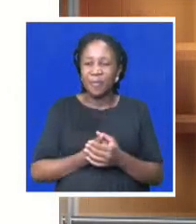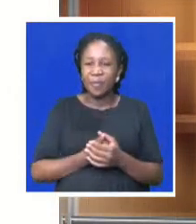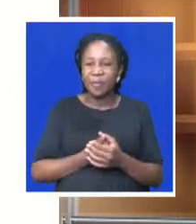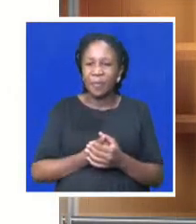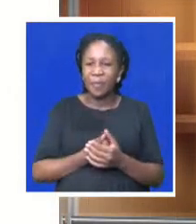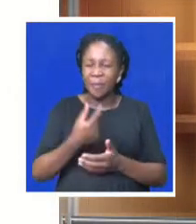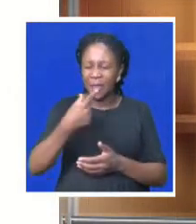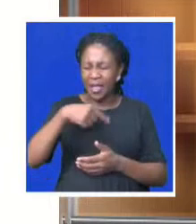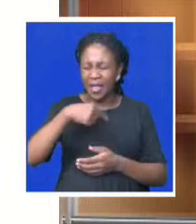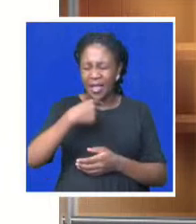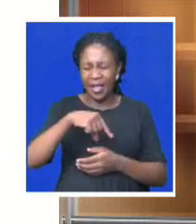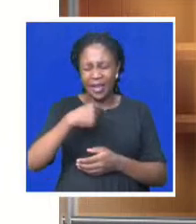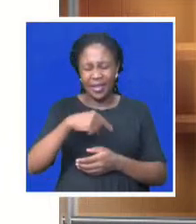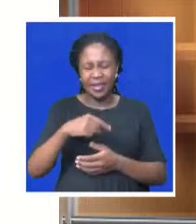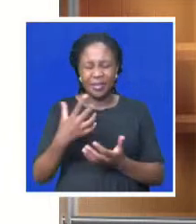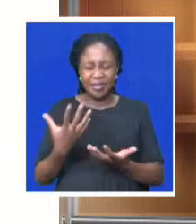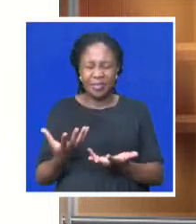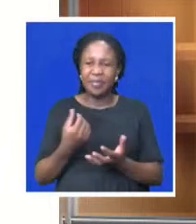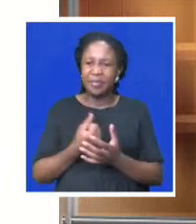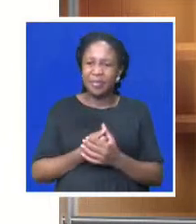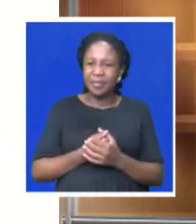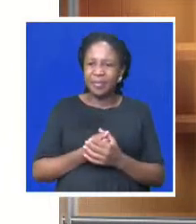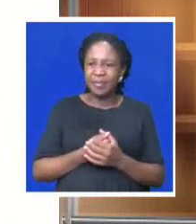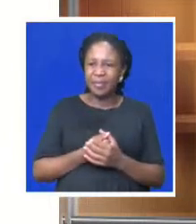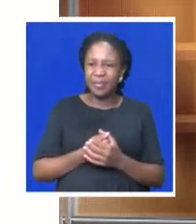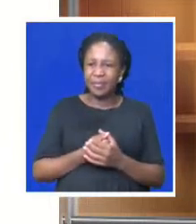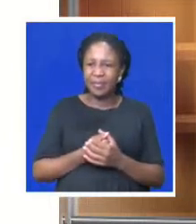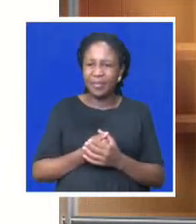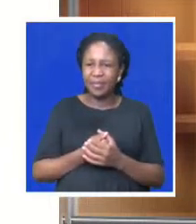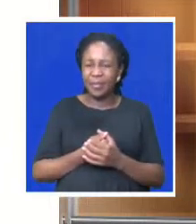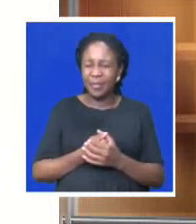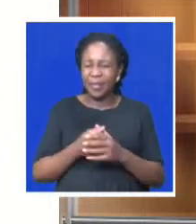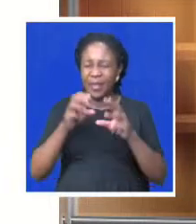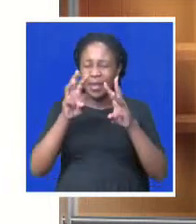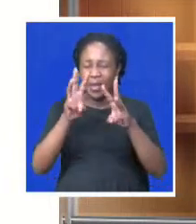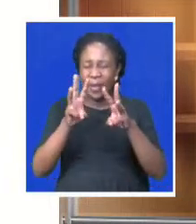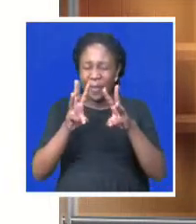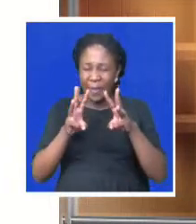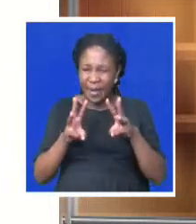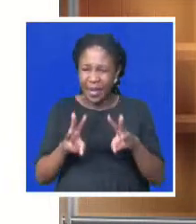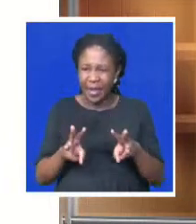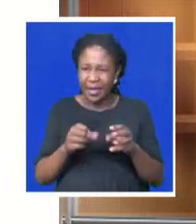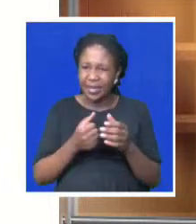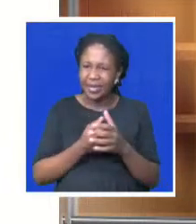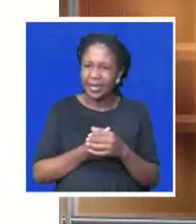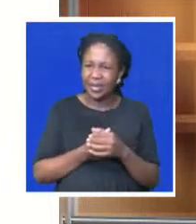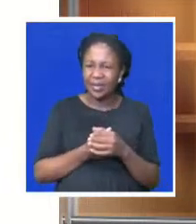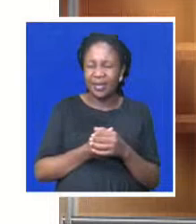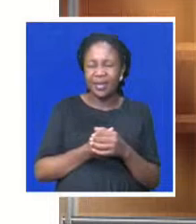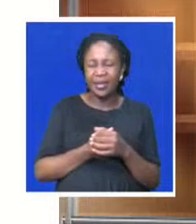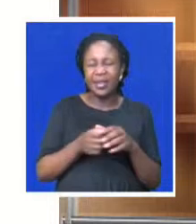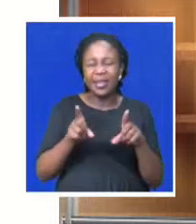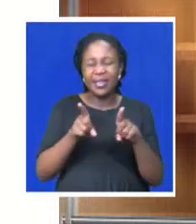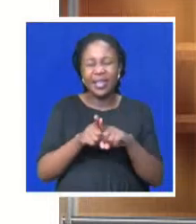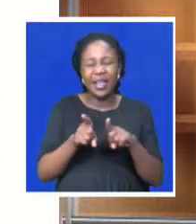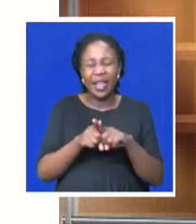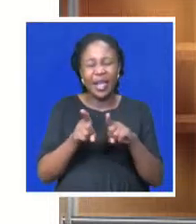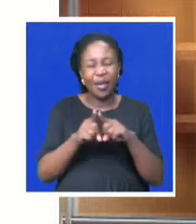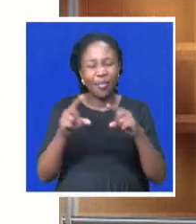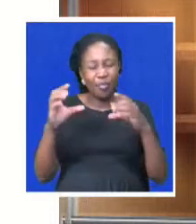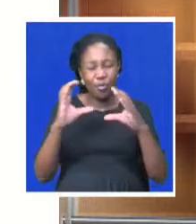that there should be a setting. We say that there should be dialogue. And we say that there should be a moral